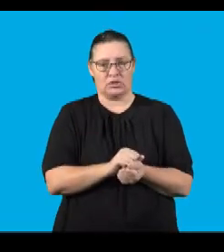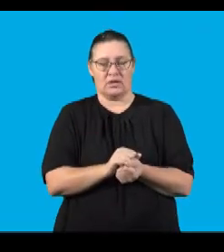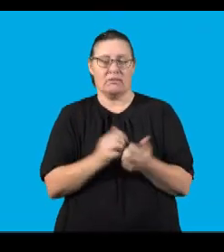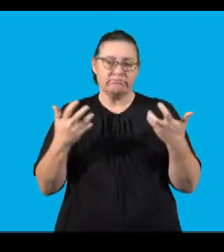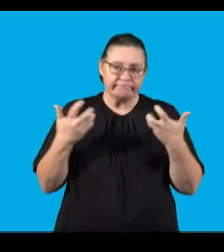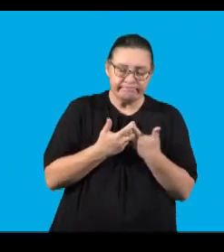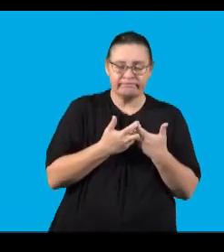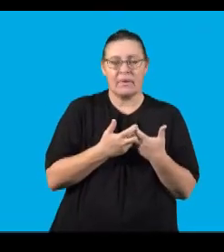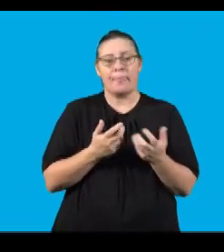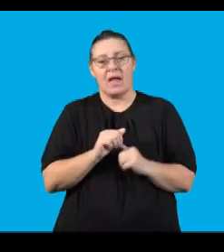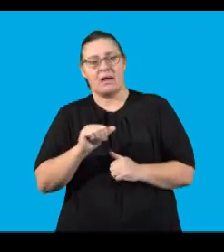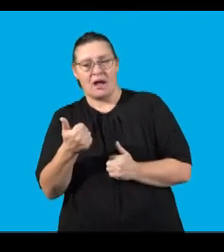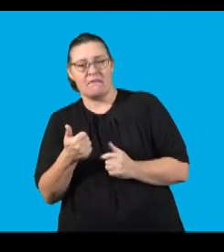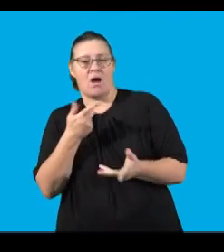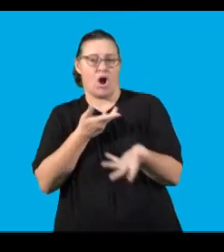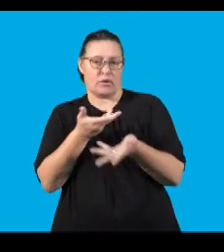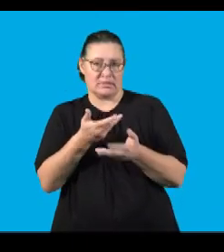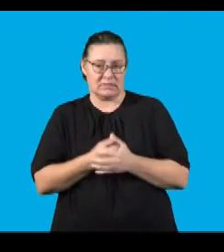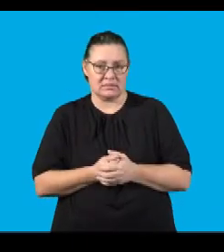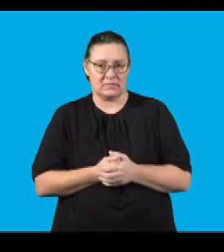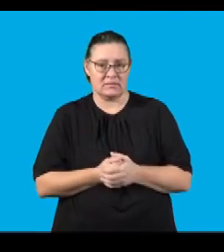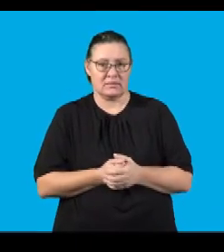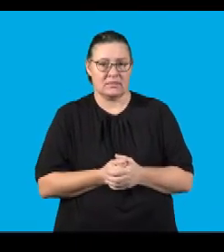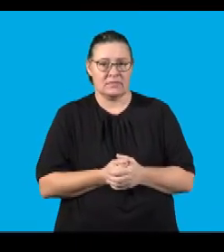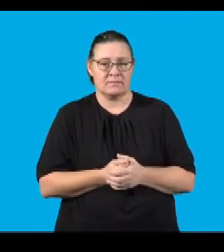conclusion fits with the rest of the argument.